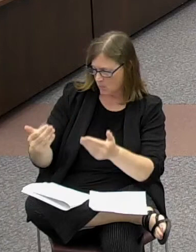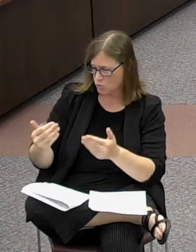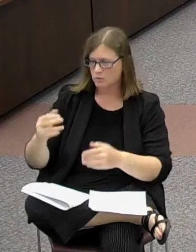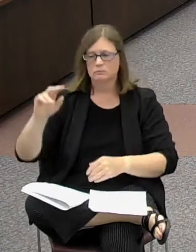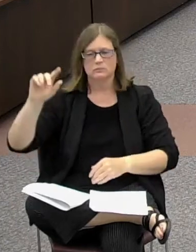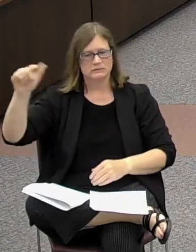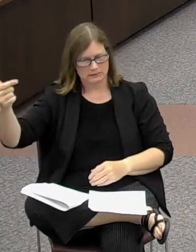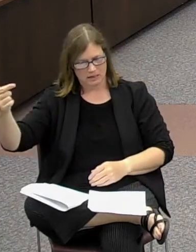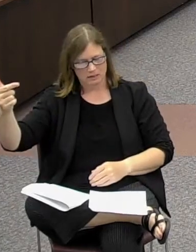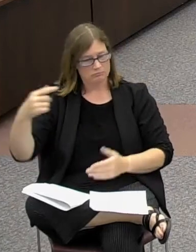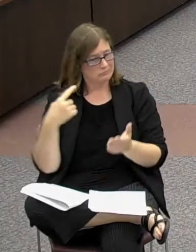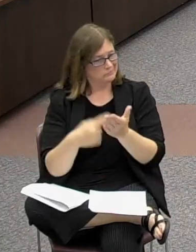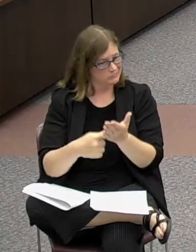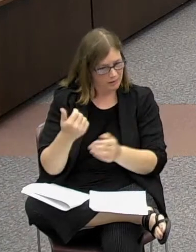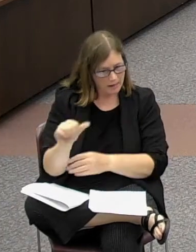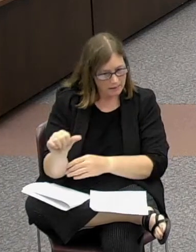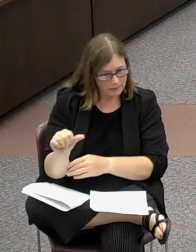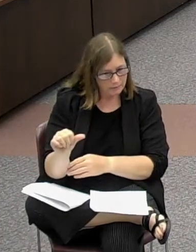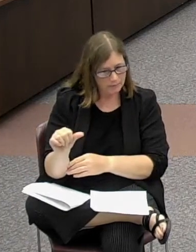Any discussion from the board?